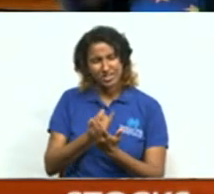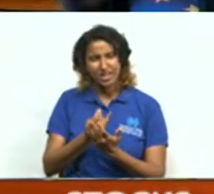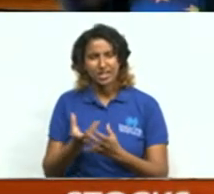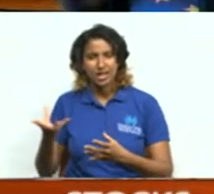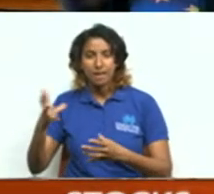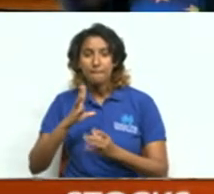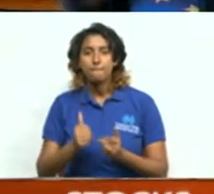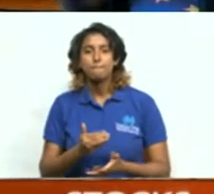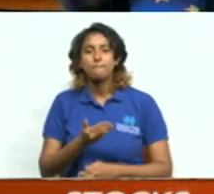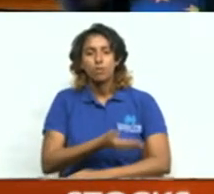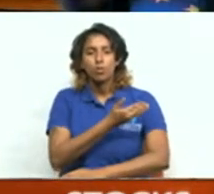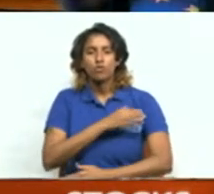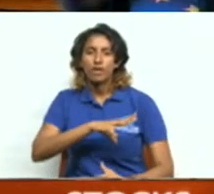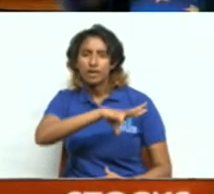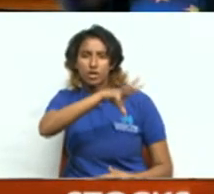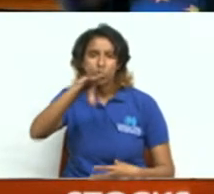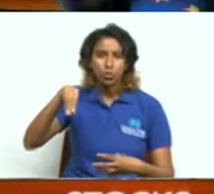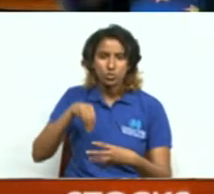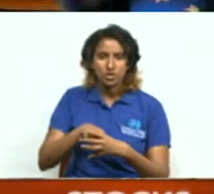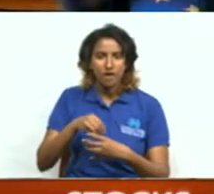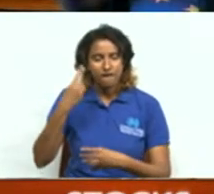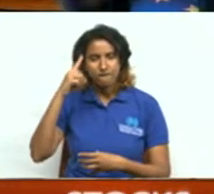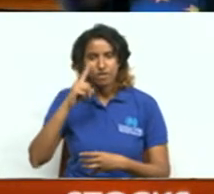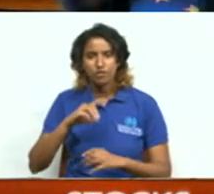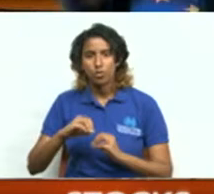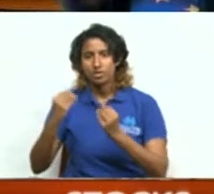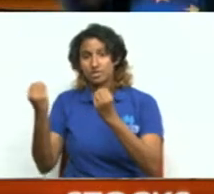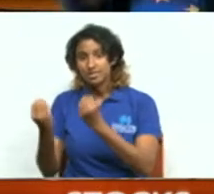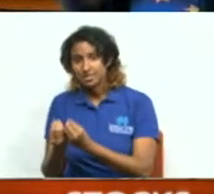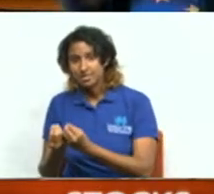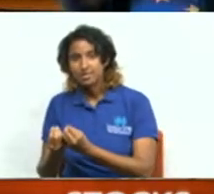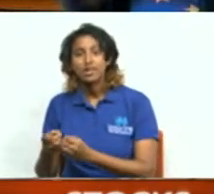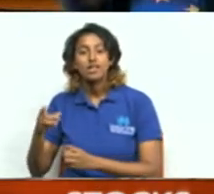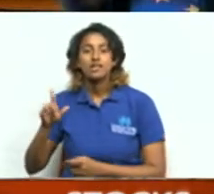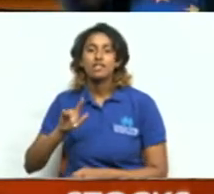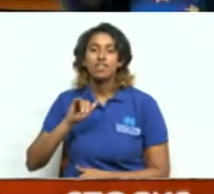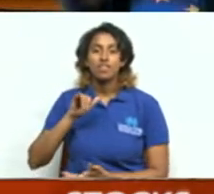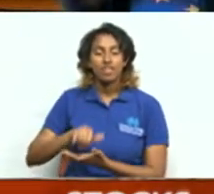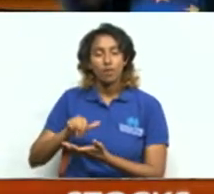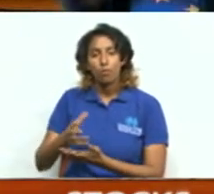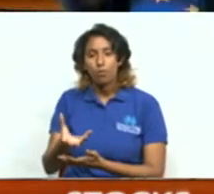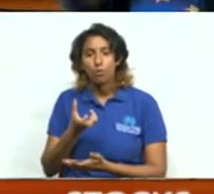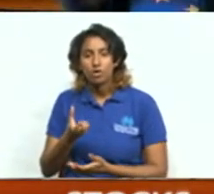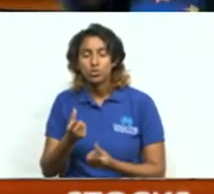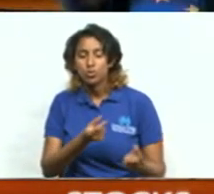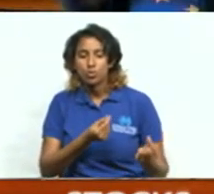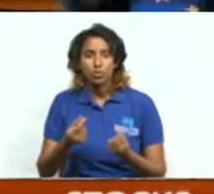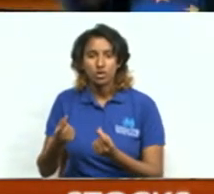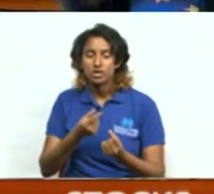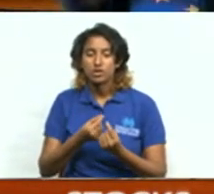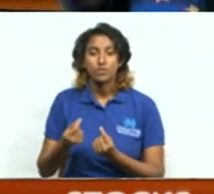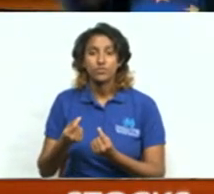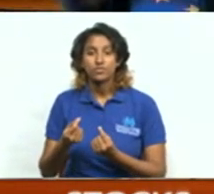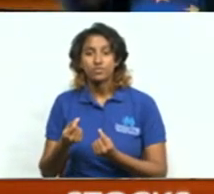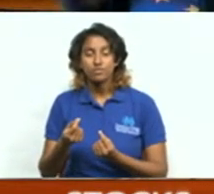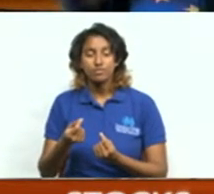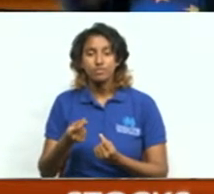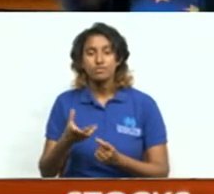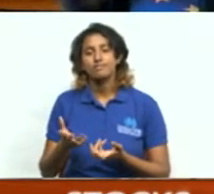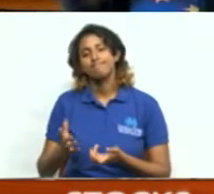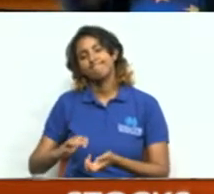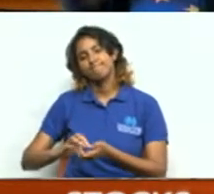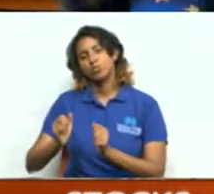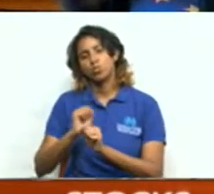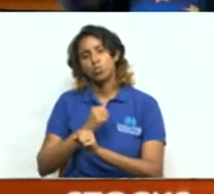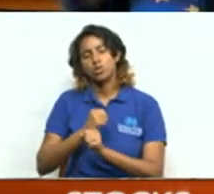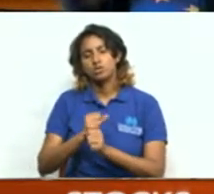empowered civil society organizations, or IGNITE, wants to formalize cooperation with the financial sector to